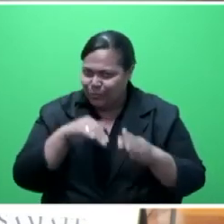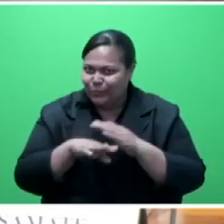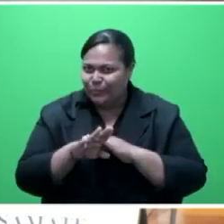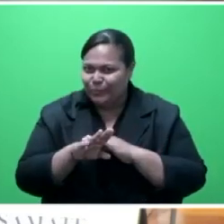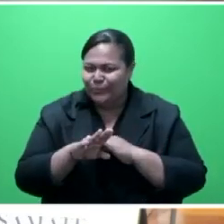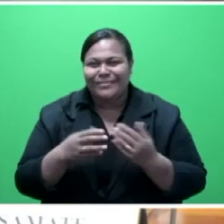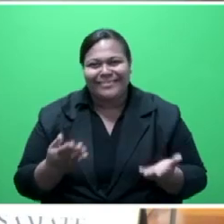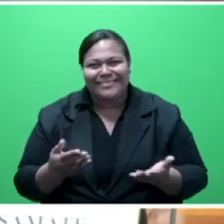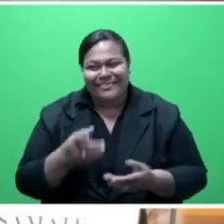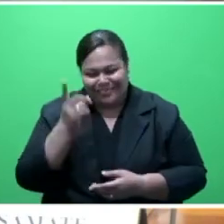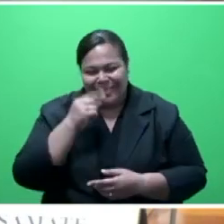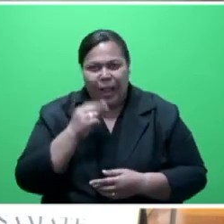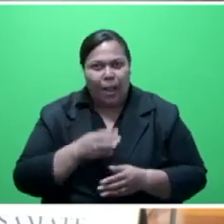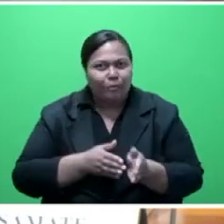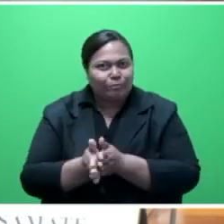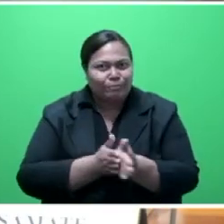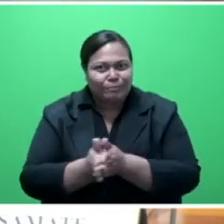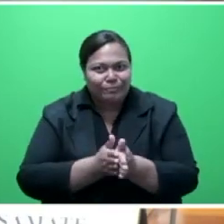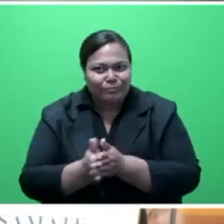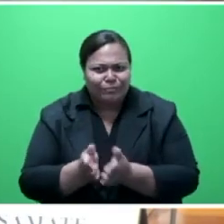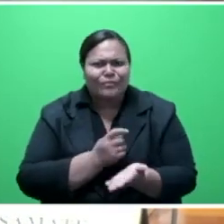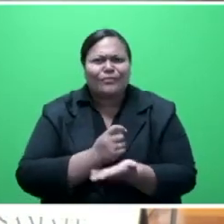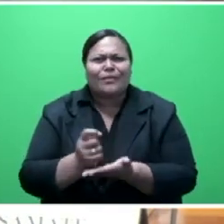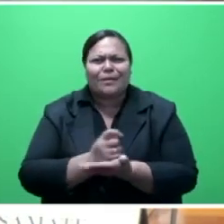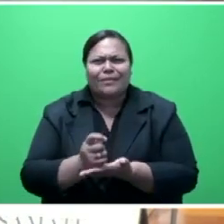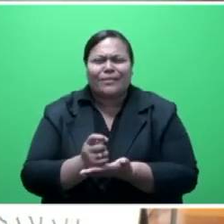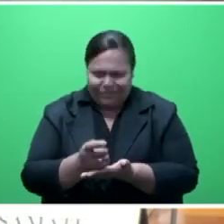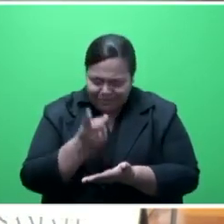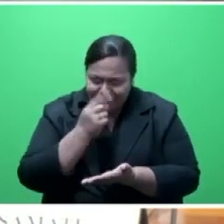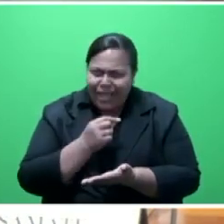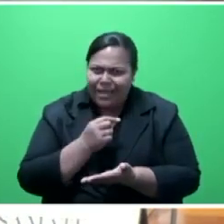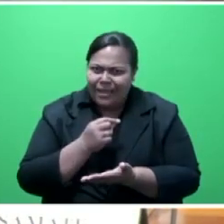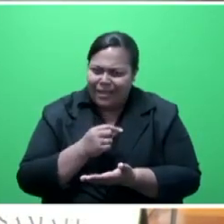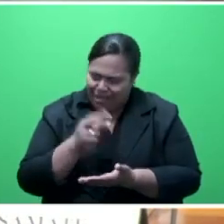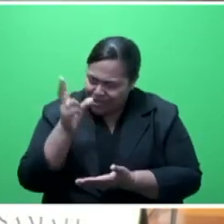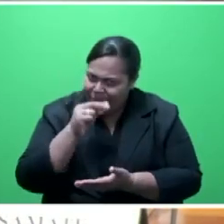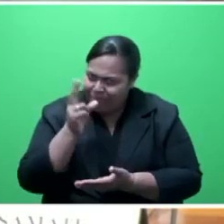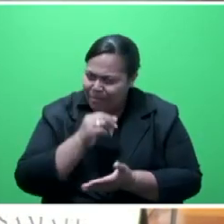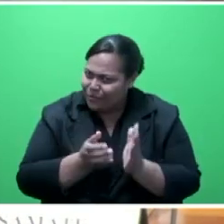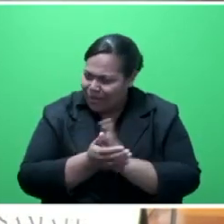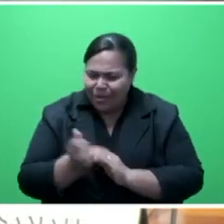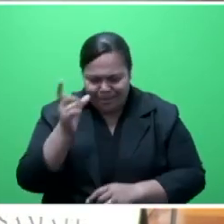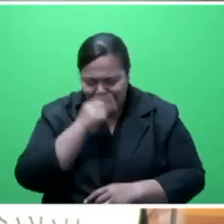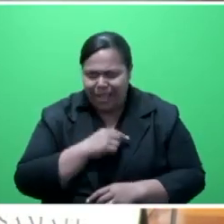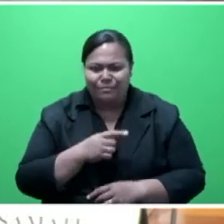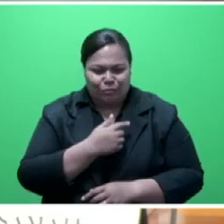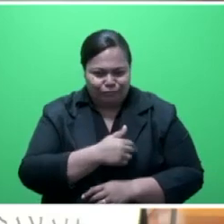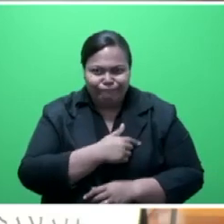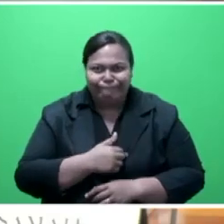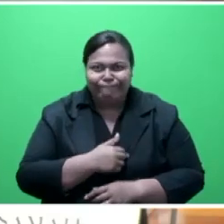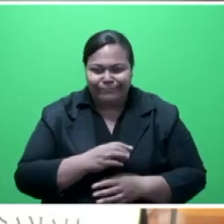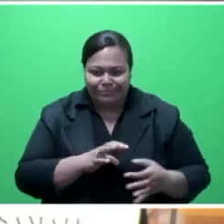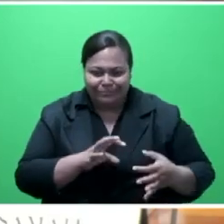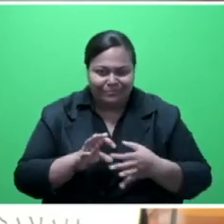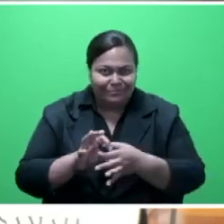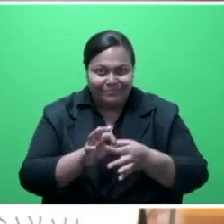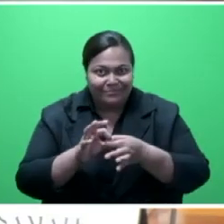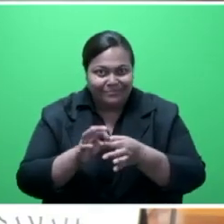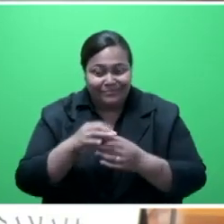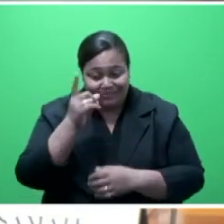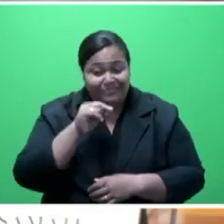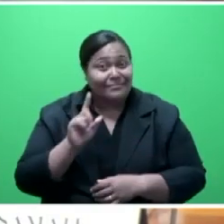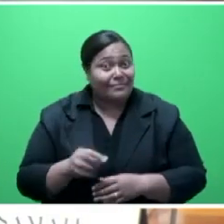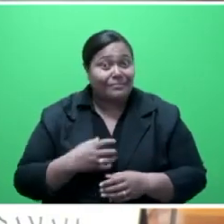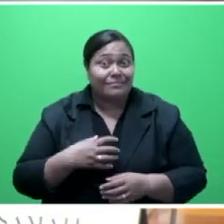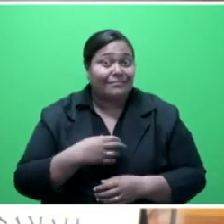driven, more innovative, more transparent, more capable, and indeed more compassionate. We can do more than